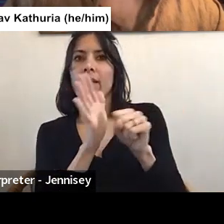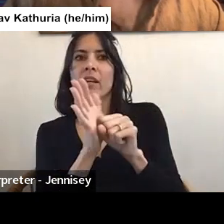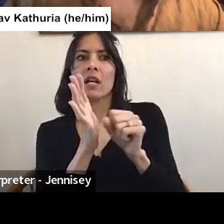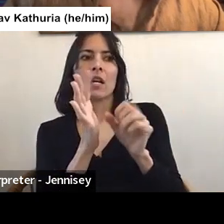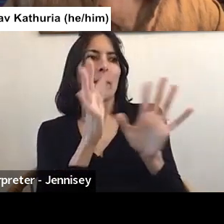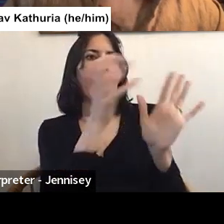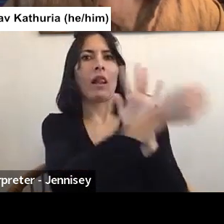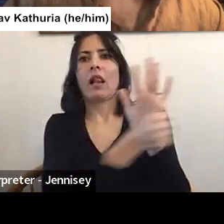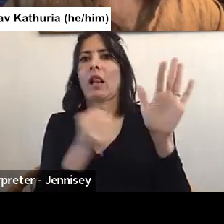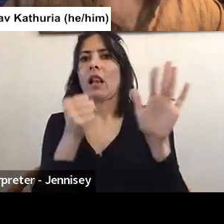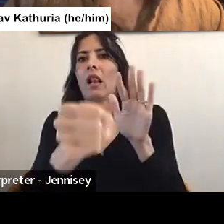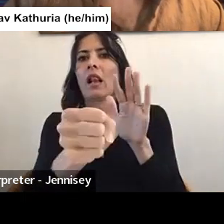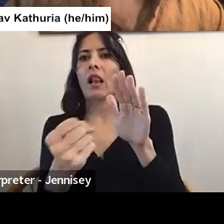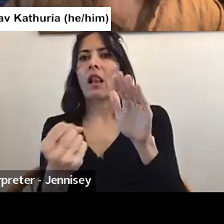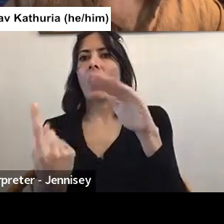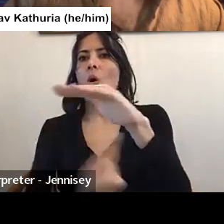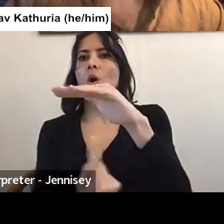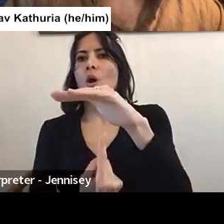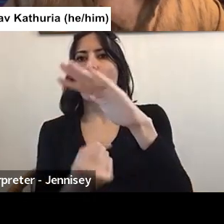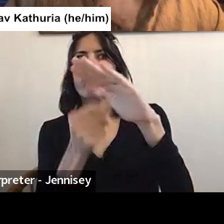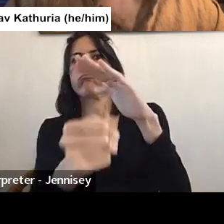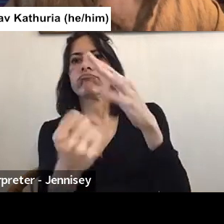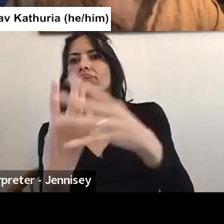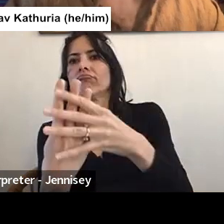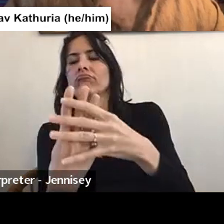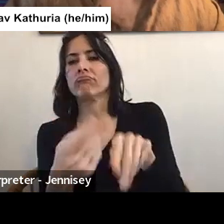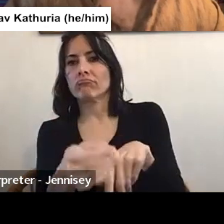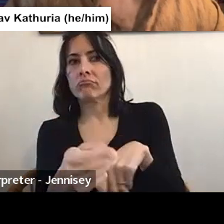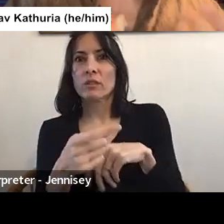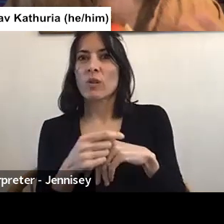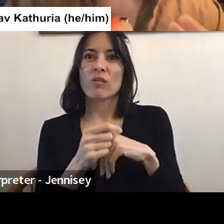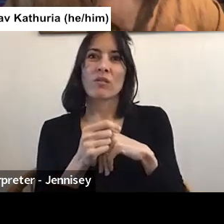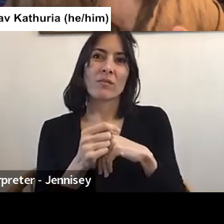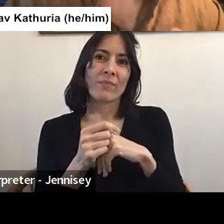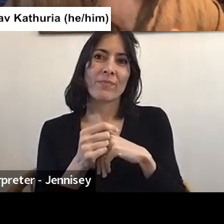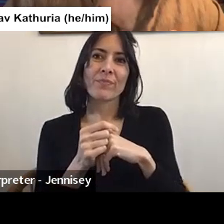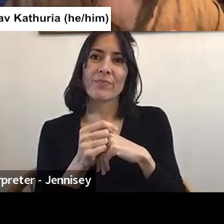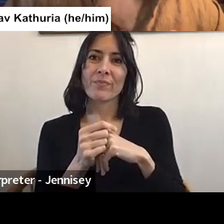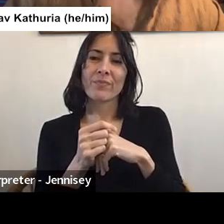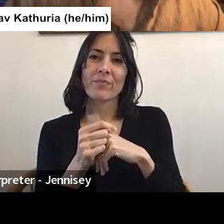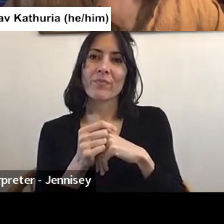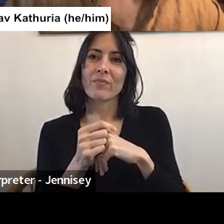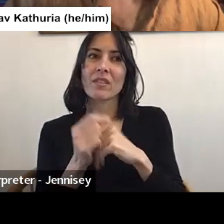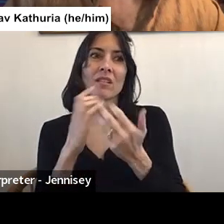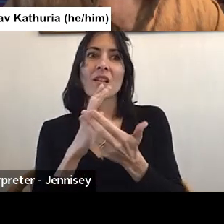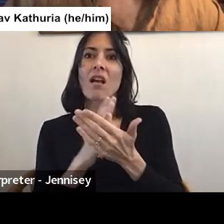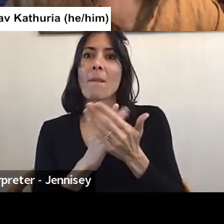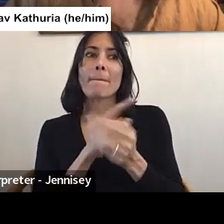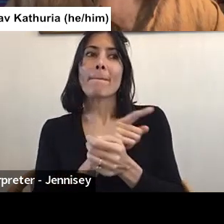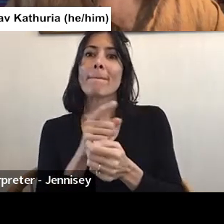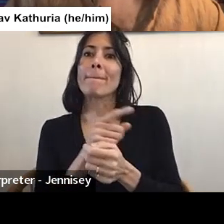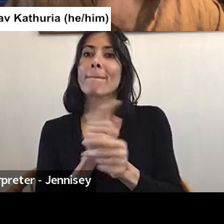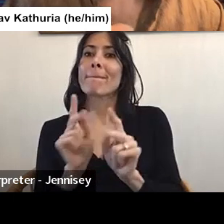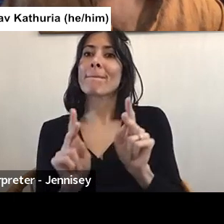to a point where folks sometimes didn't even, when they were feeling, you know, of